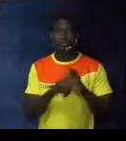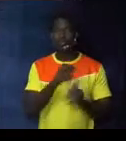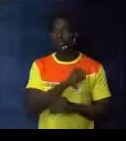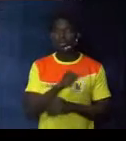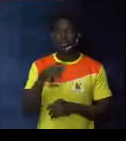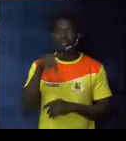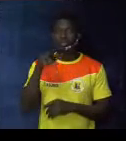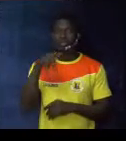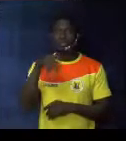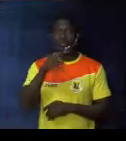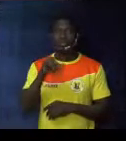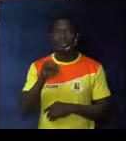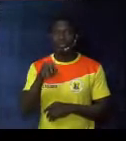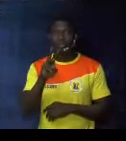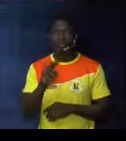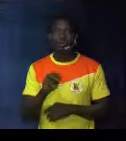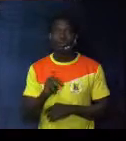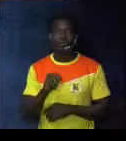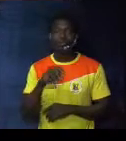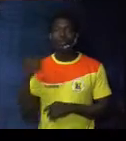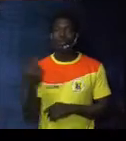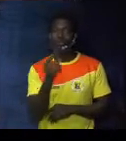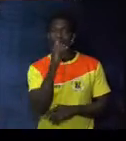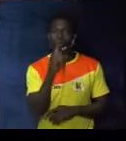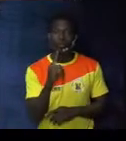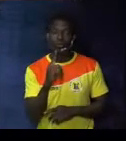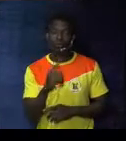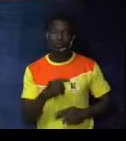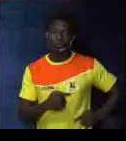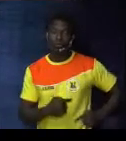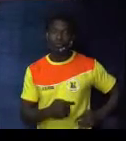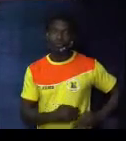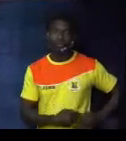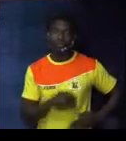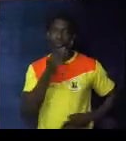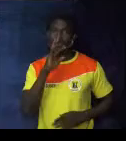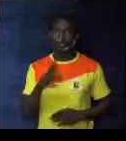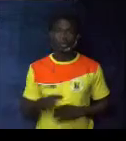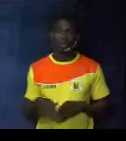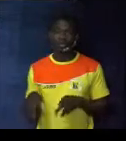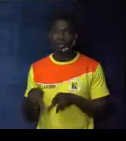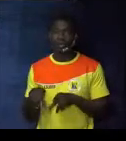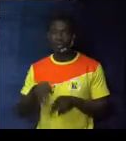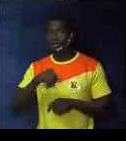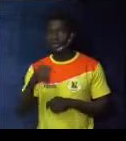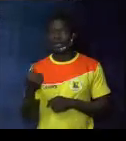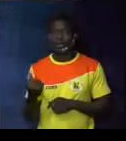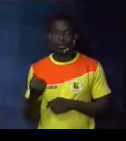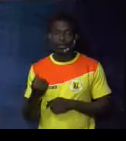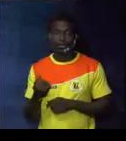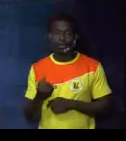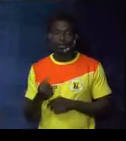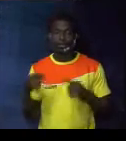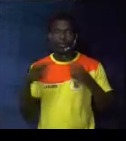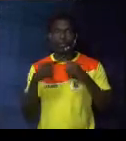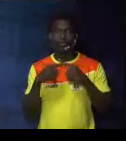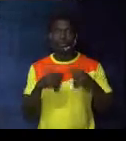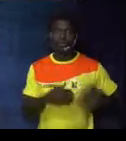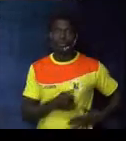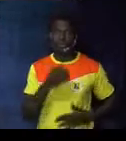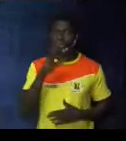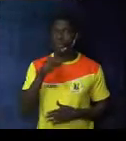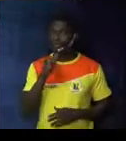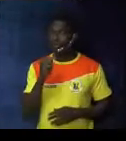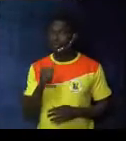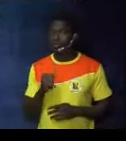you identify a trapezium anyway. Only one set of opposite sides are parallel. The other opposite sides will not be